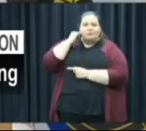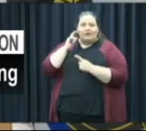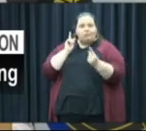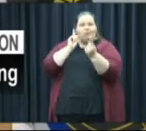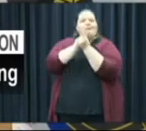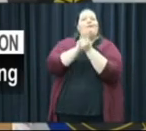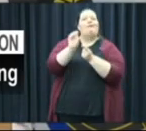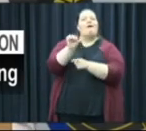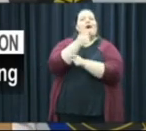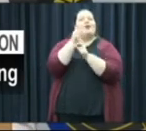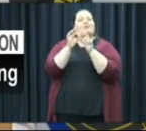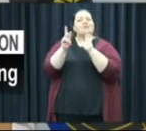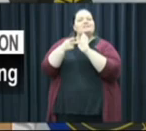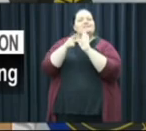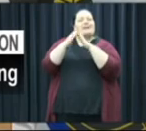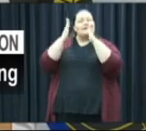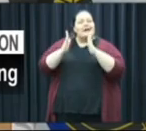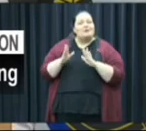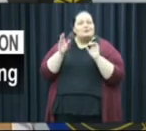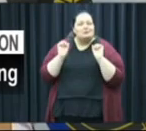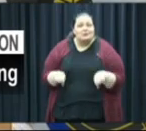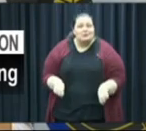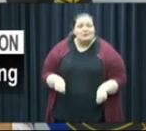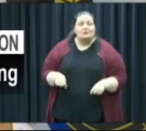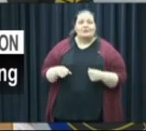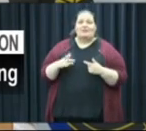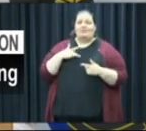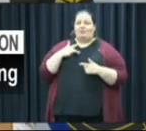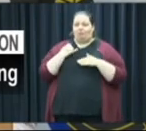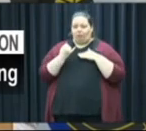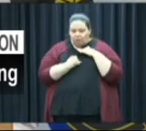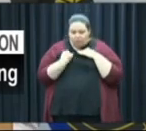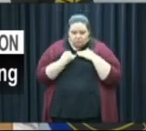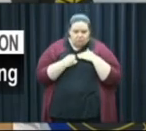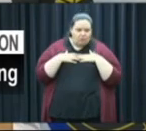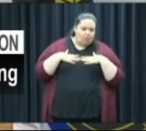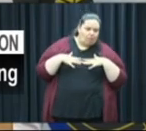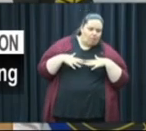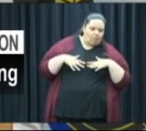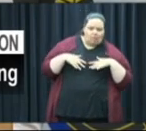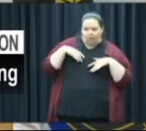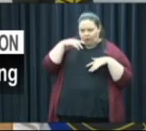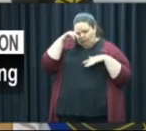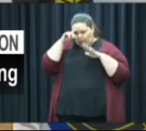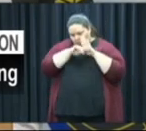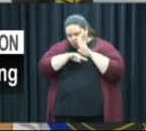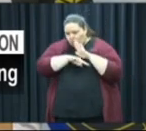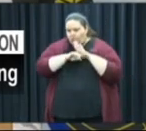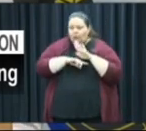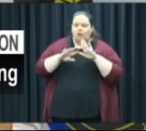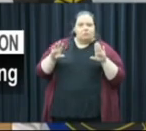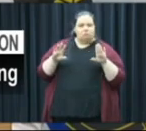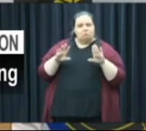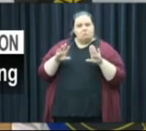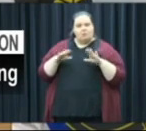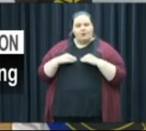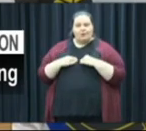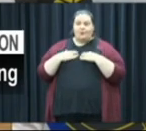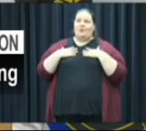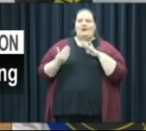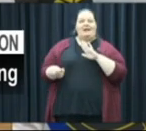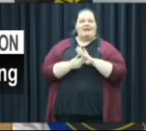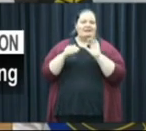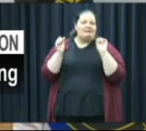that second household to bubble with, so then they wouldn't be suffering from all those negative effects of isolation.